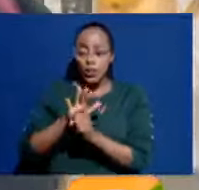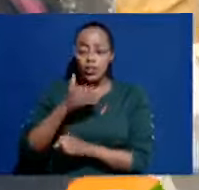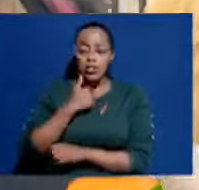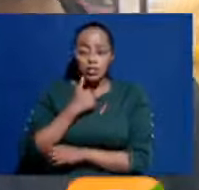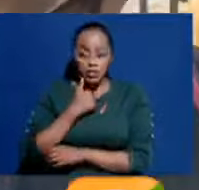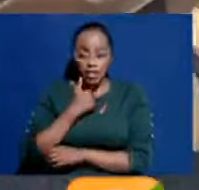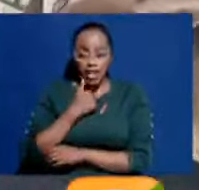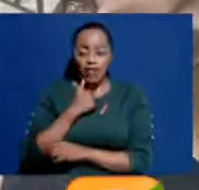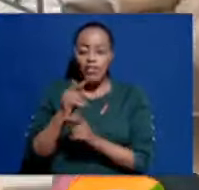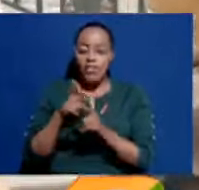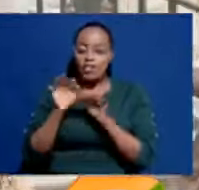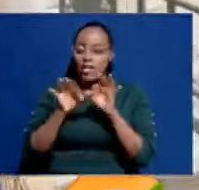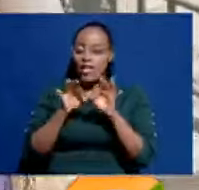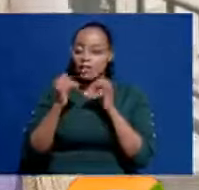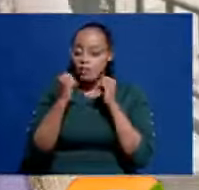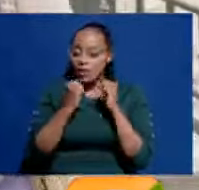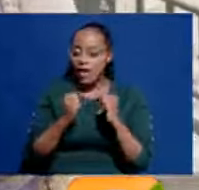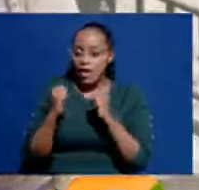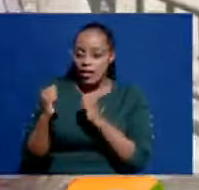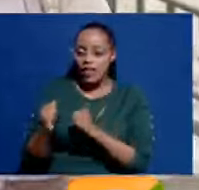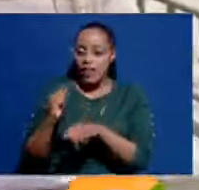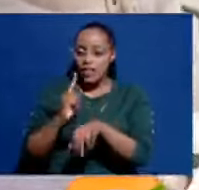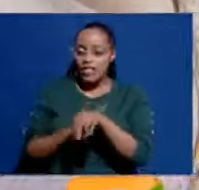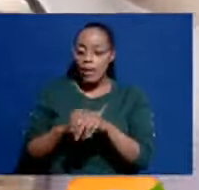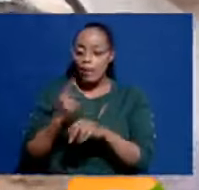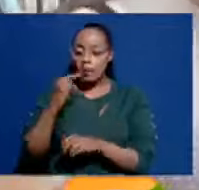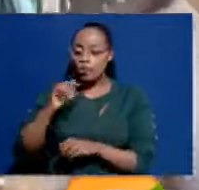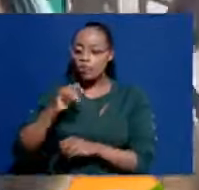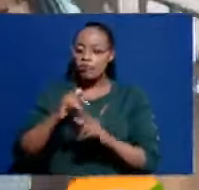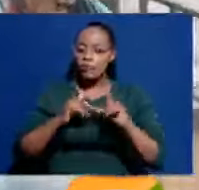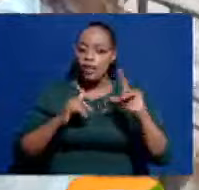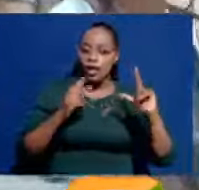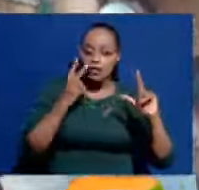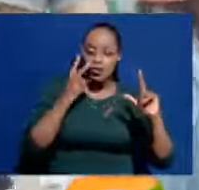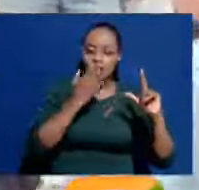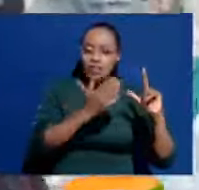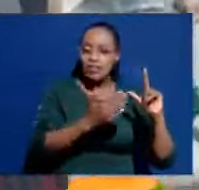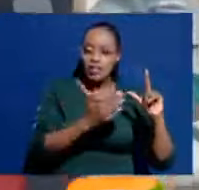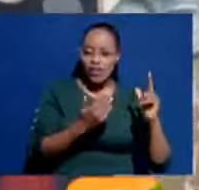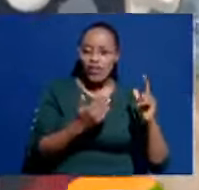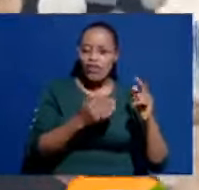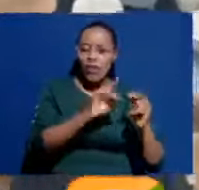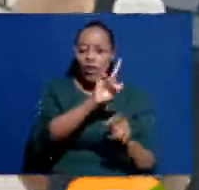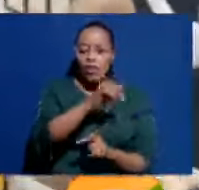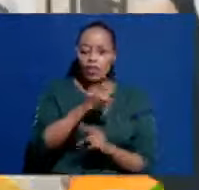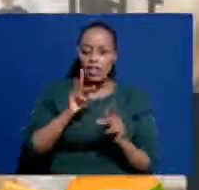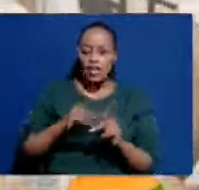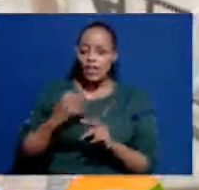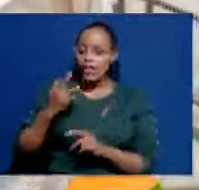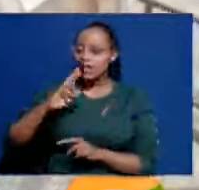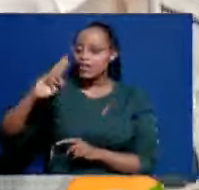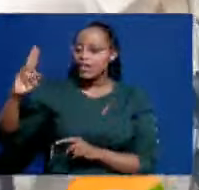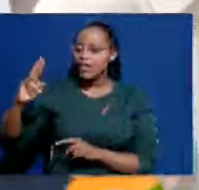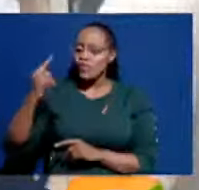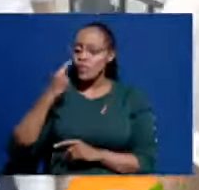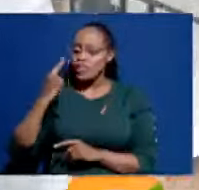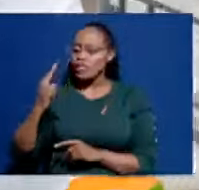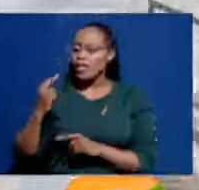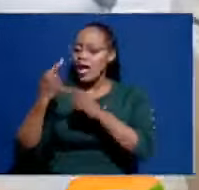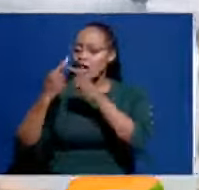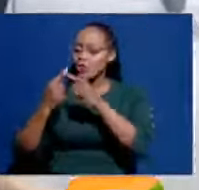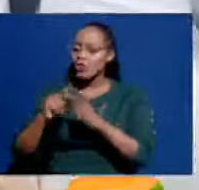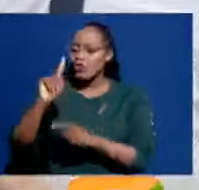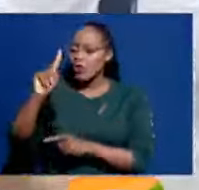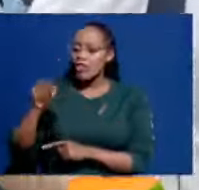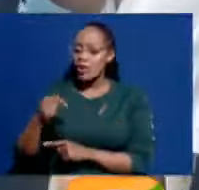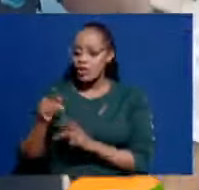Ni wengi sana. Haielezeki. Yani, ukitan left, unaona takriban watu 1000. Ukitan right, unaona takriban watu